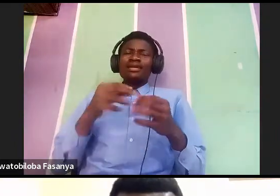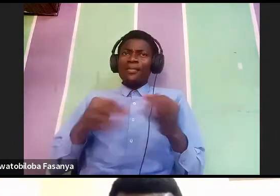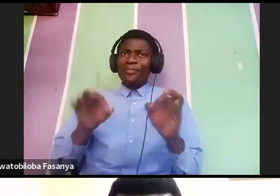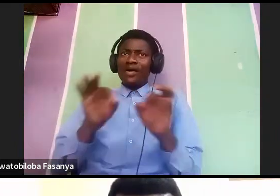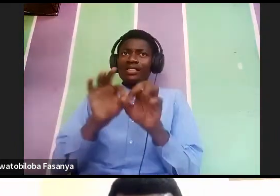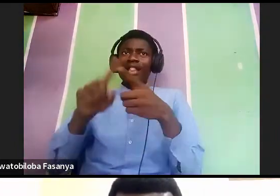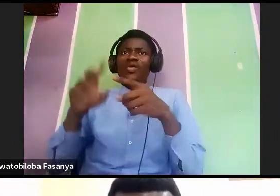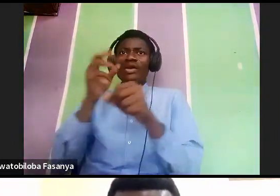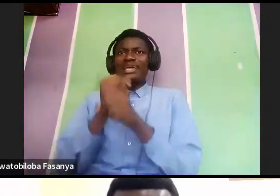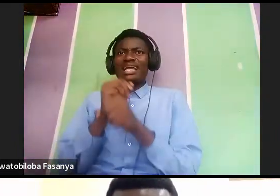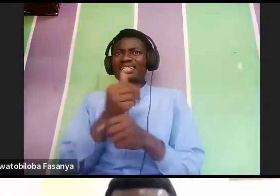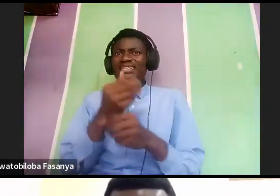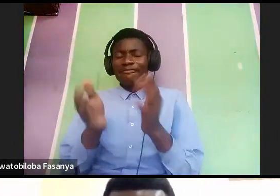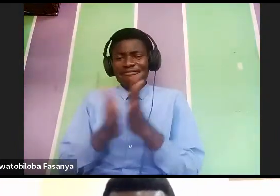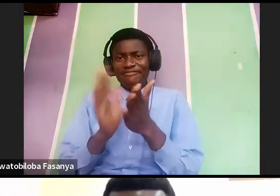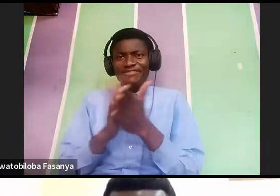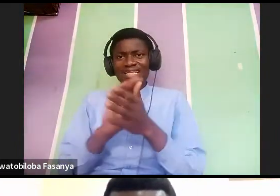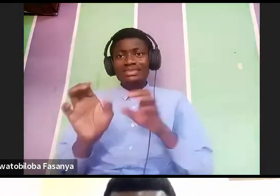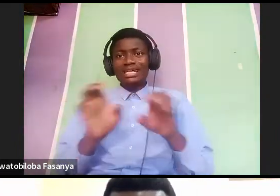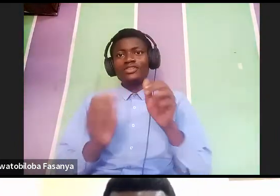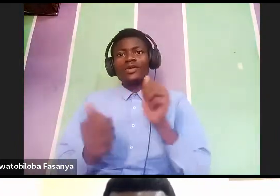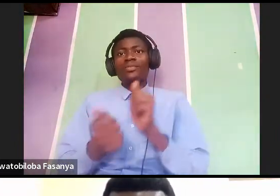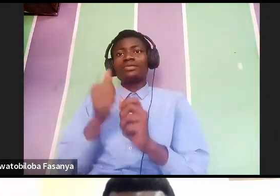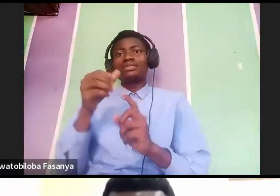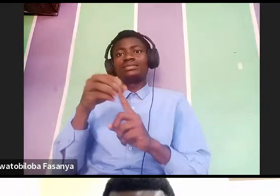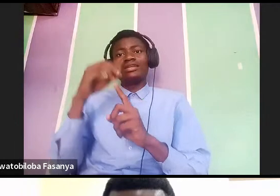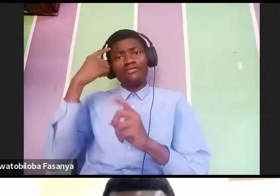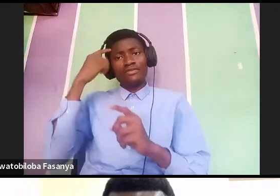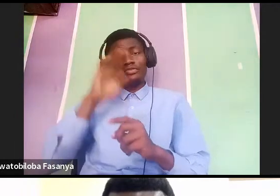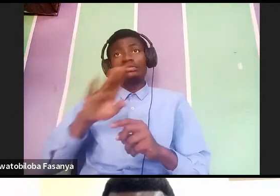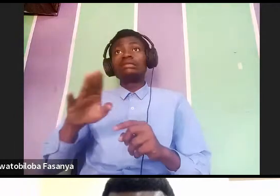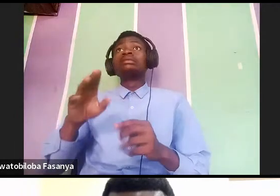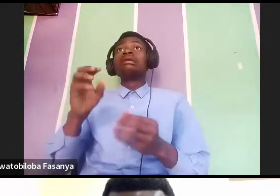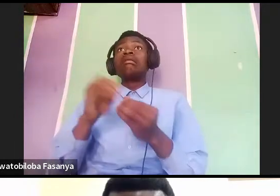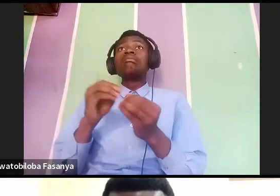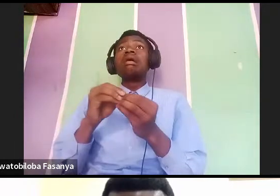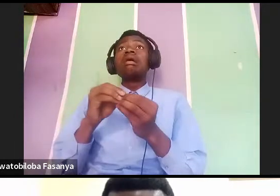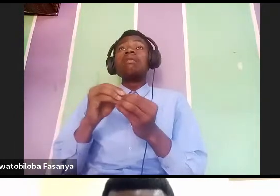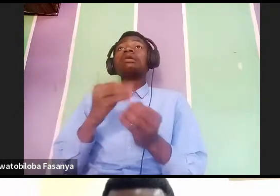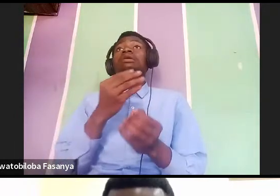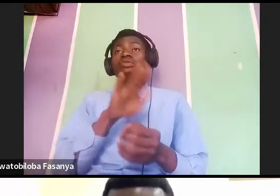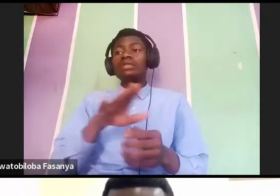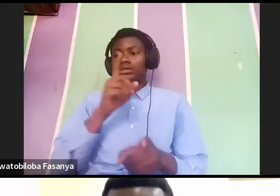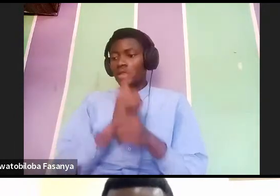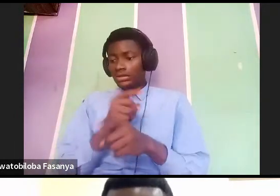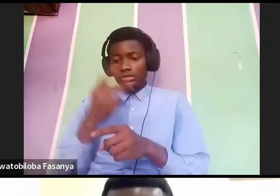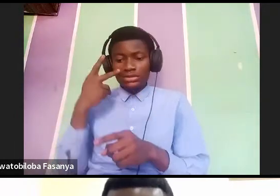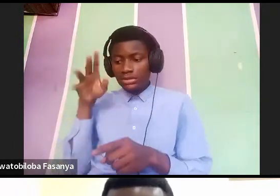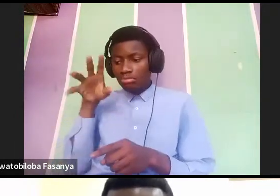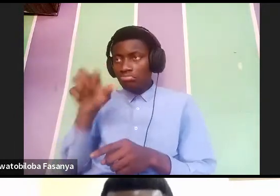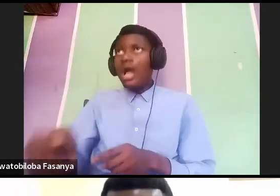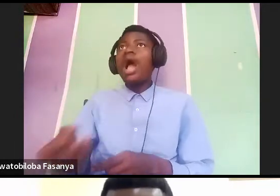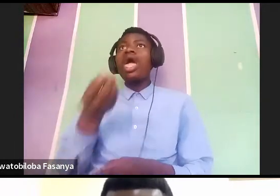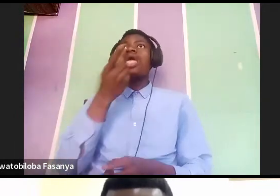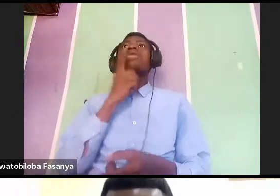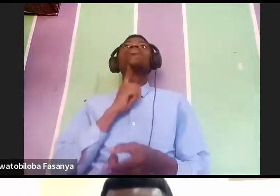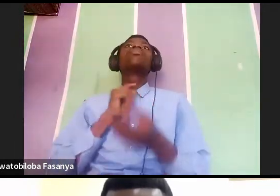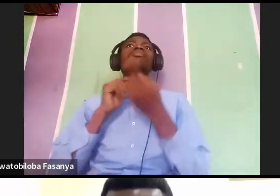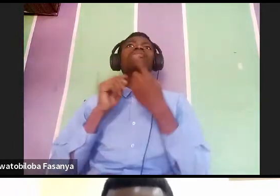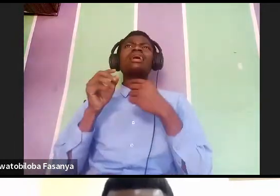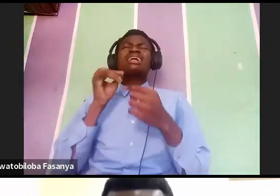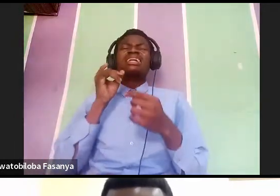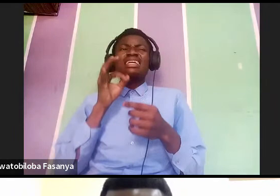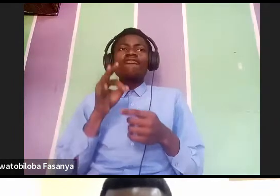as fast as possible, especially for children. They put a lot of things in their mouth. If possible, stick your hand into the mouth and be sure